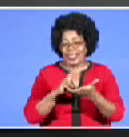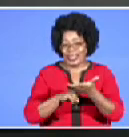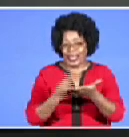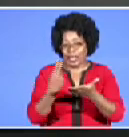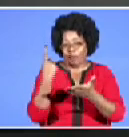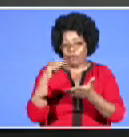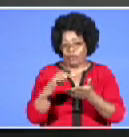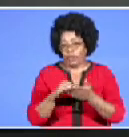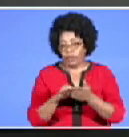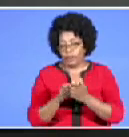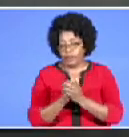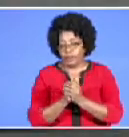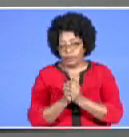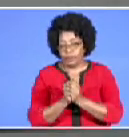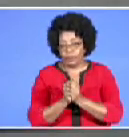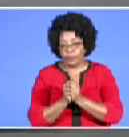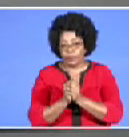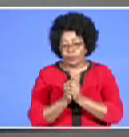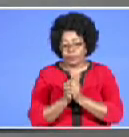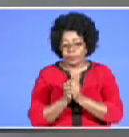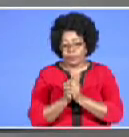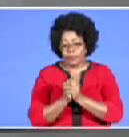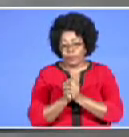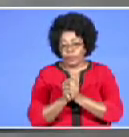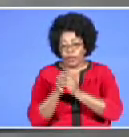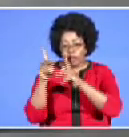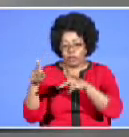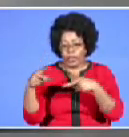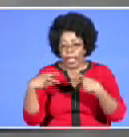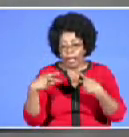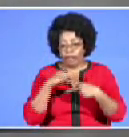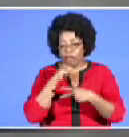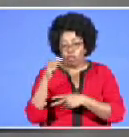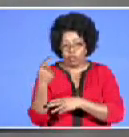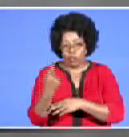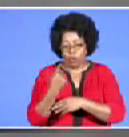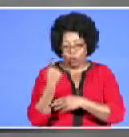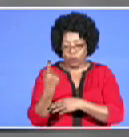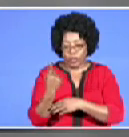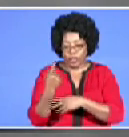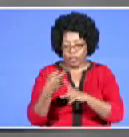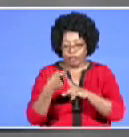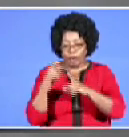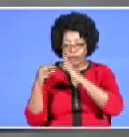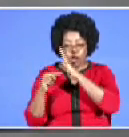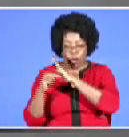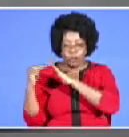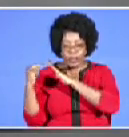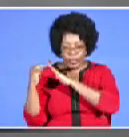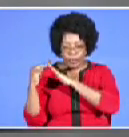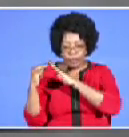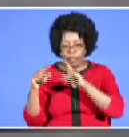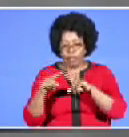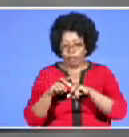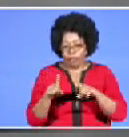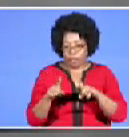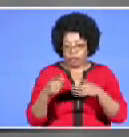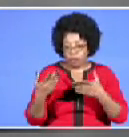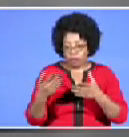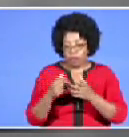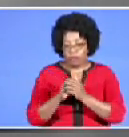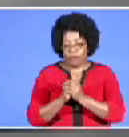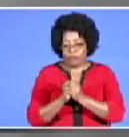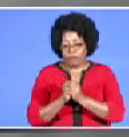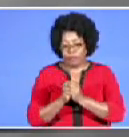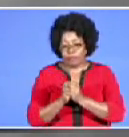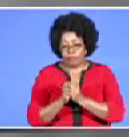initiative. The customers that we have not only come from the hotel industry, but let's face it, this